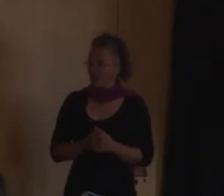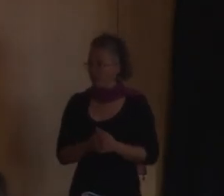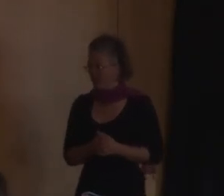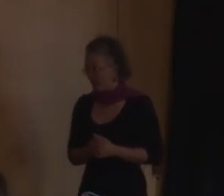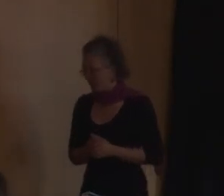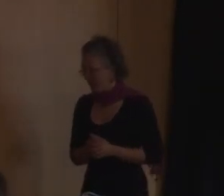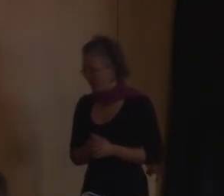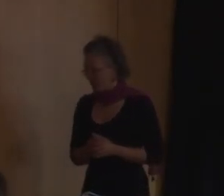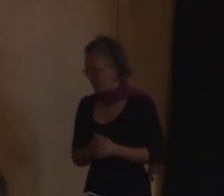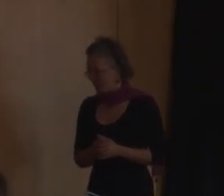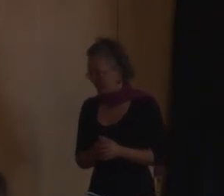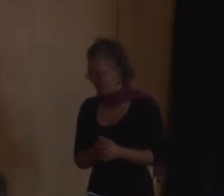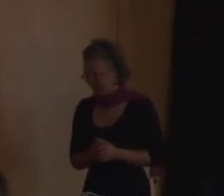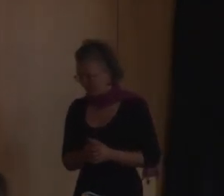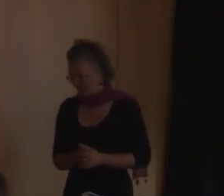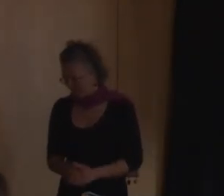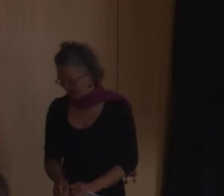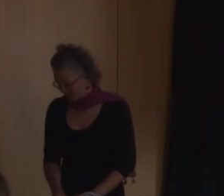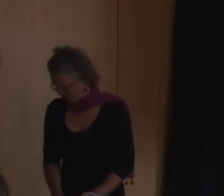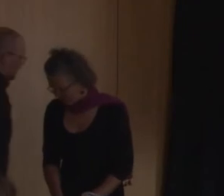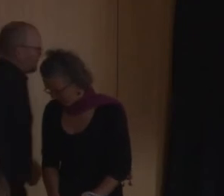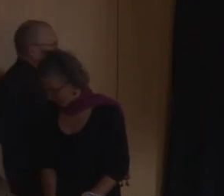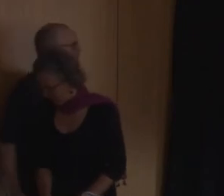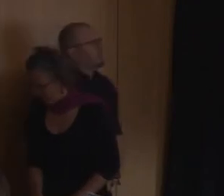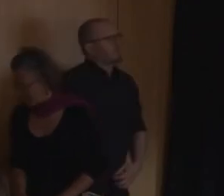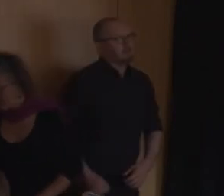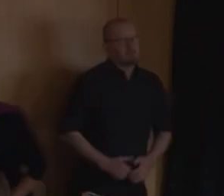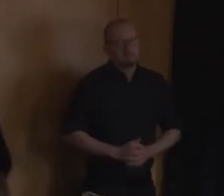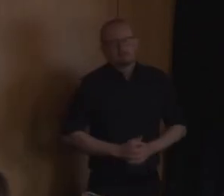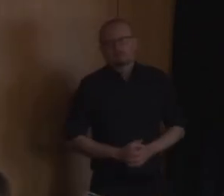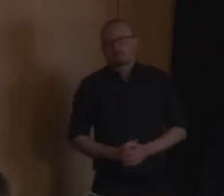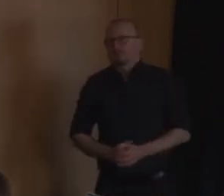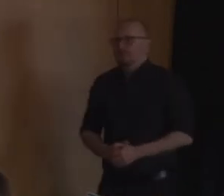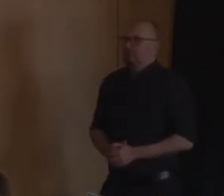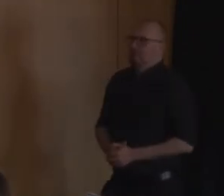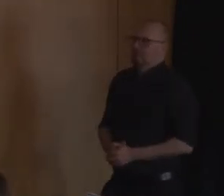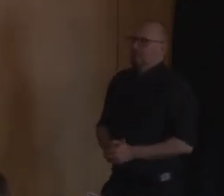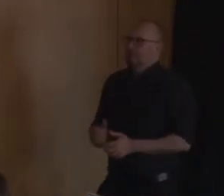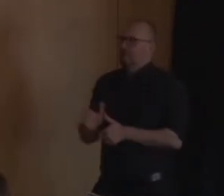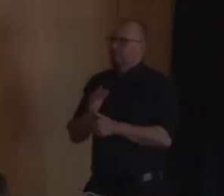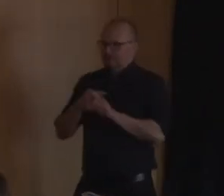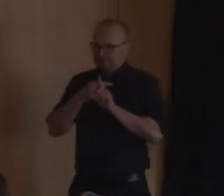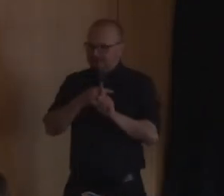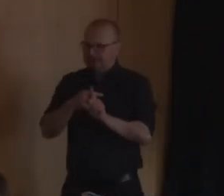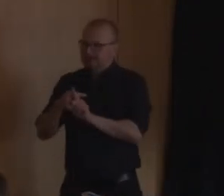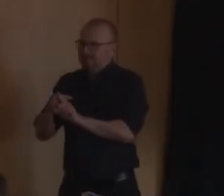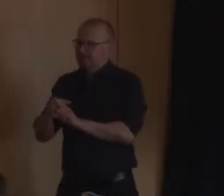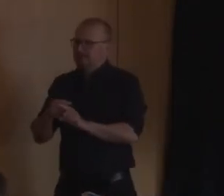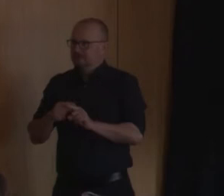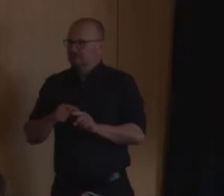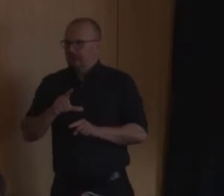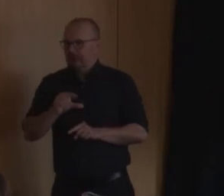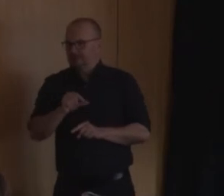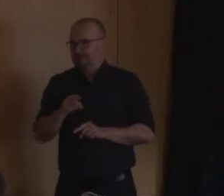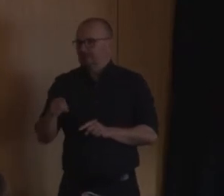be targeted, less is more. Now, this is an age-old principle of storytelling, but I think even more valid